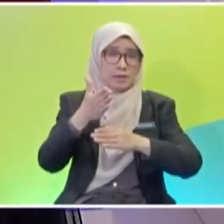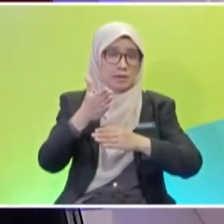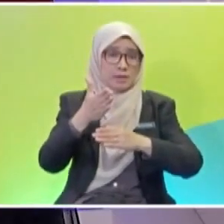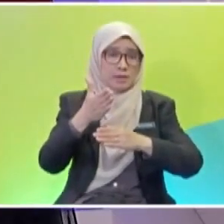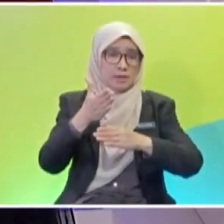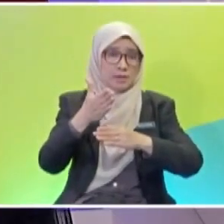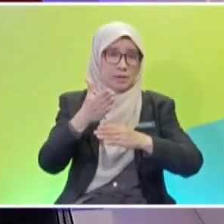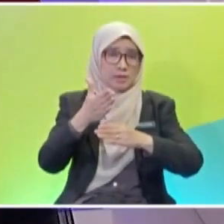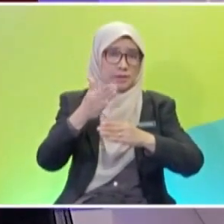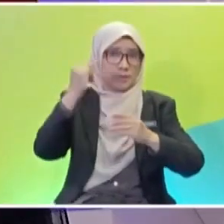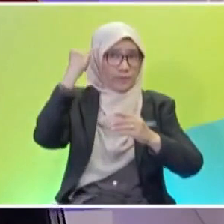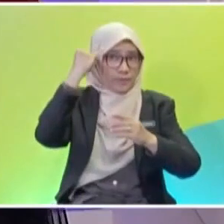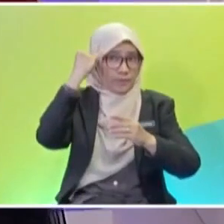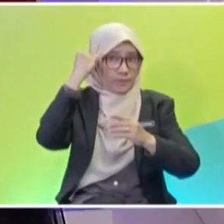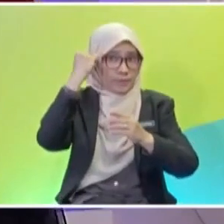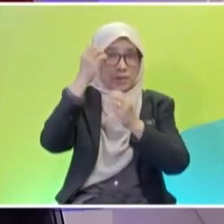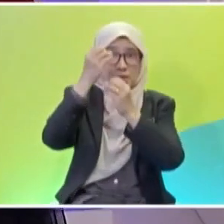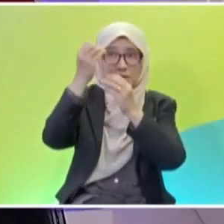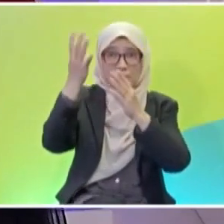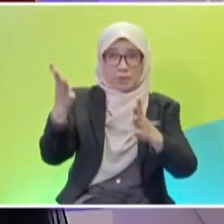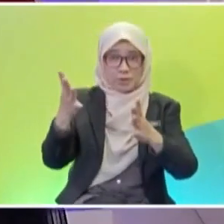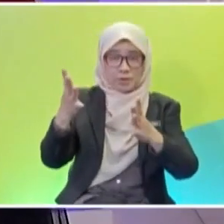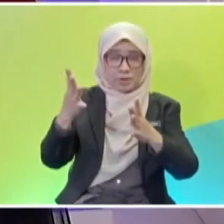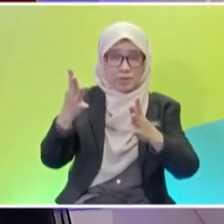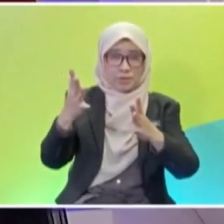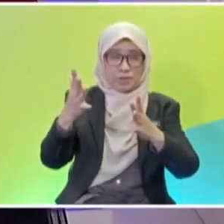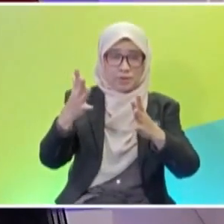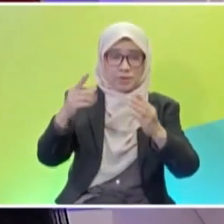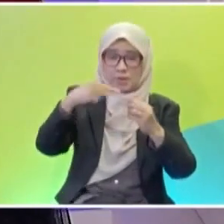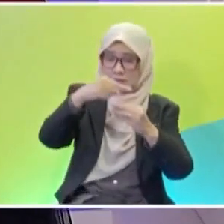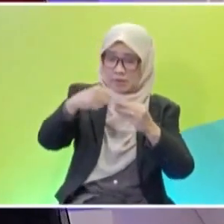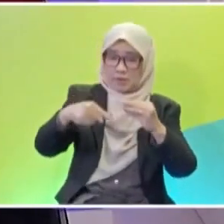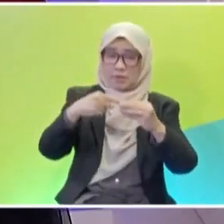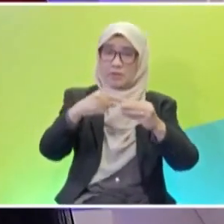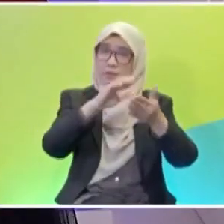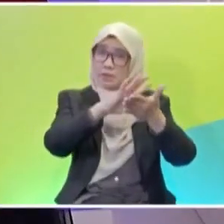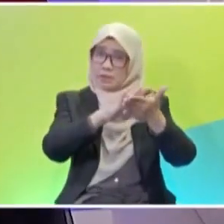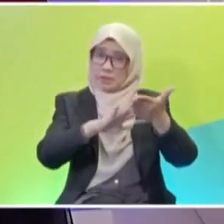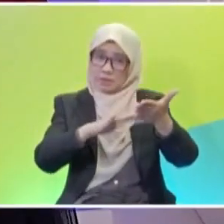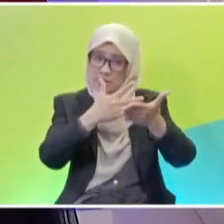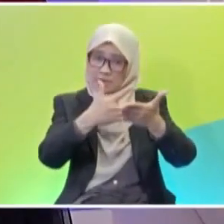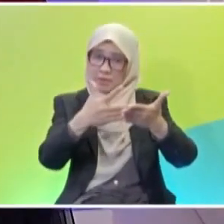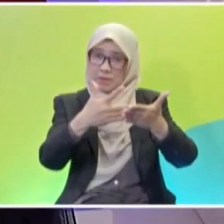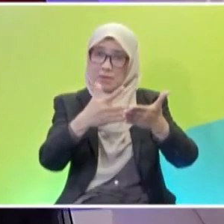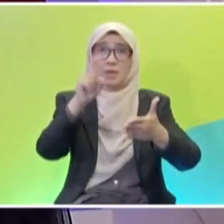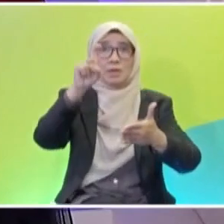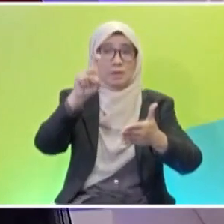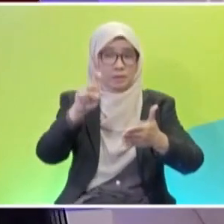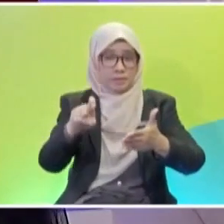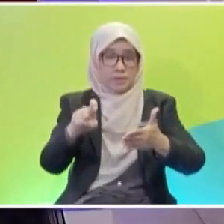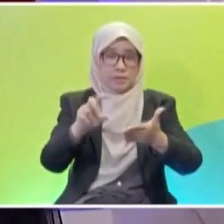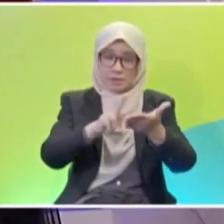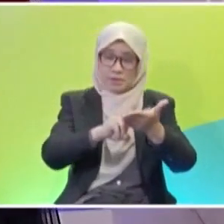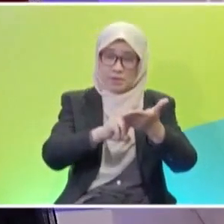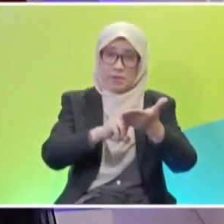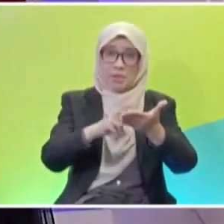background information activated. Okay, so normally, before we read the text, we should read a question that accompanies the text so